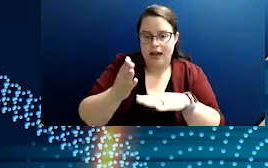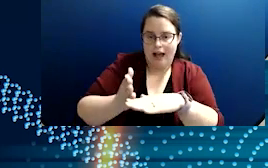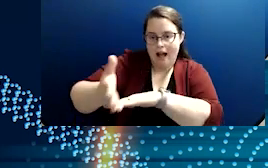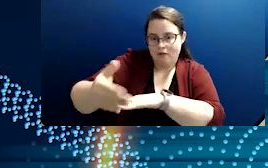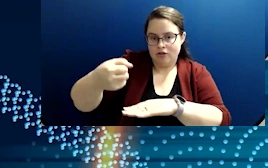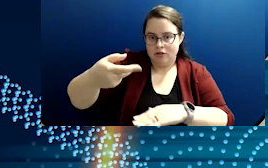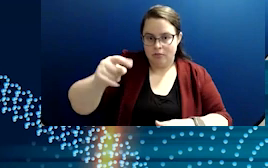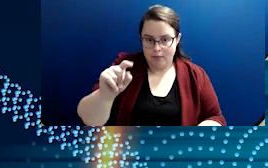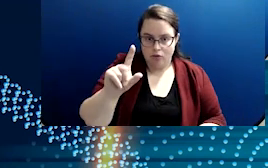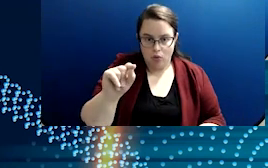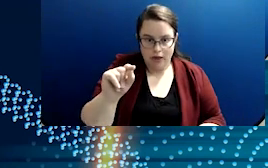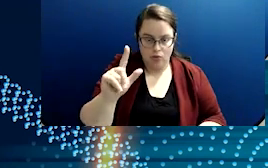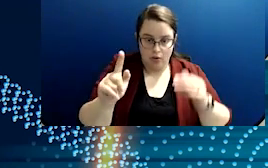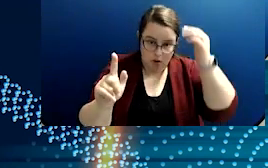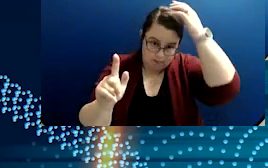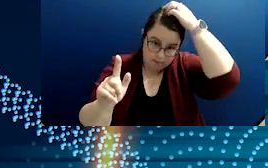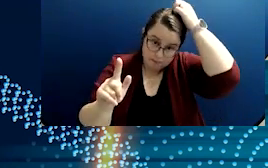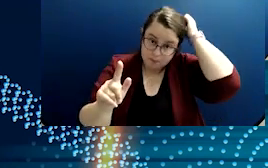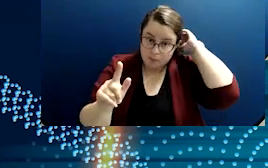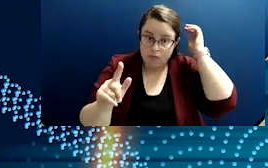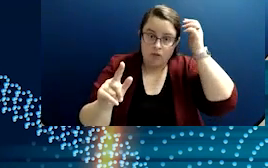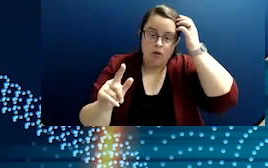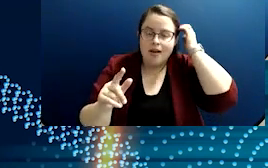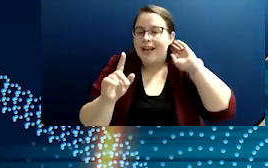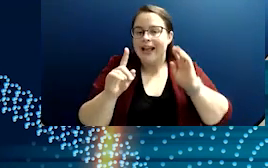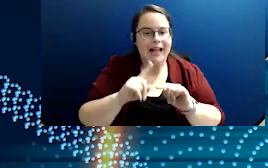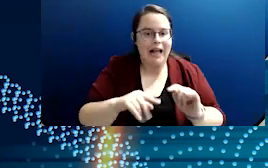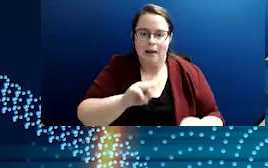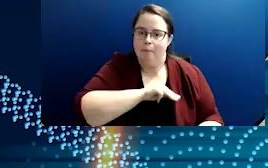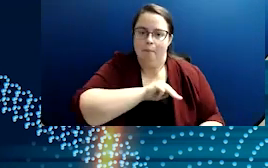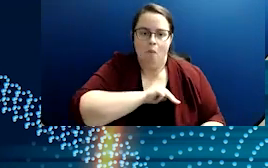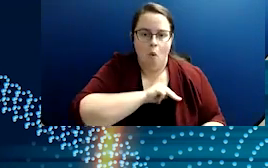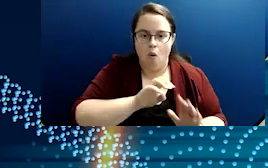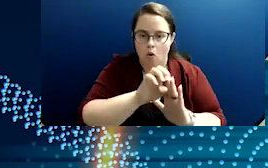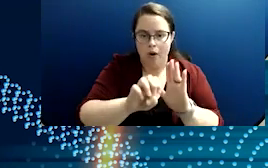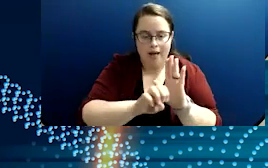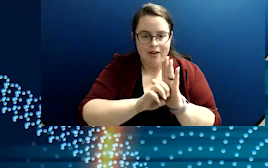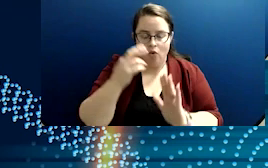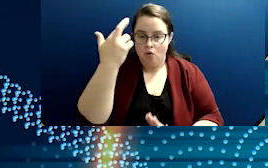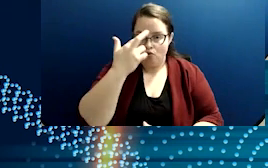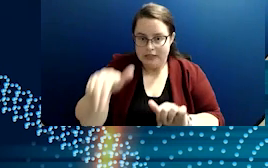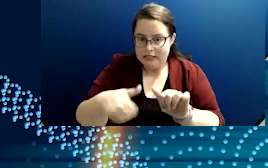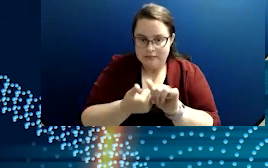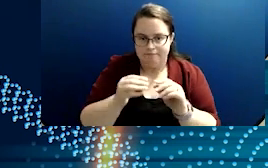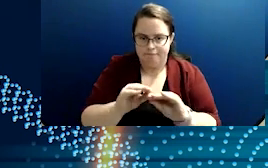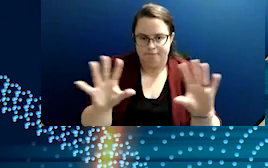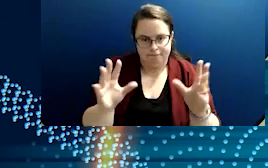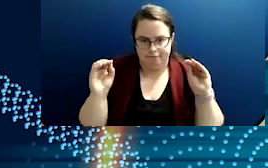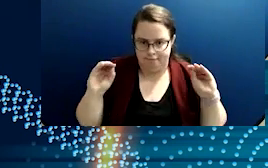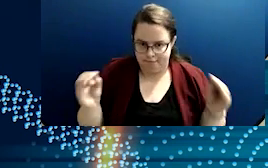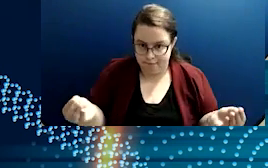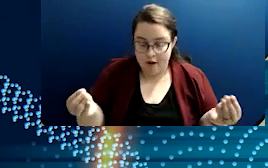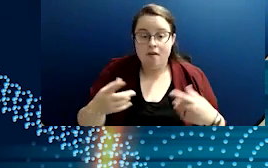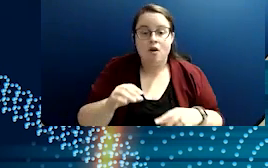September 2021. It has no ability to moral or ethical reasoning. It does not have any common sense based on real